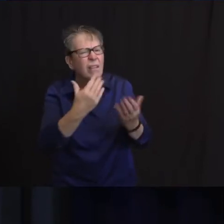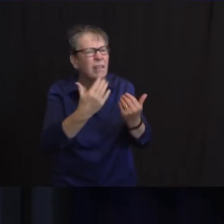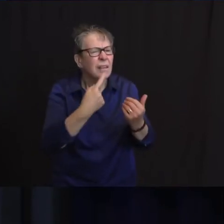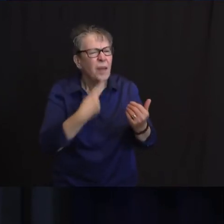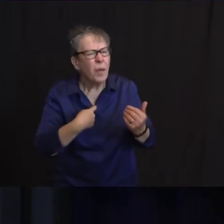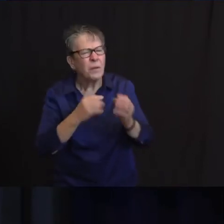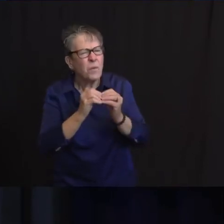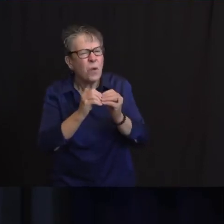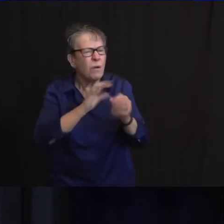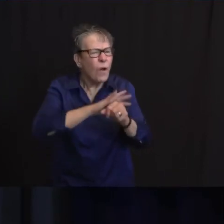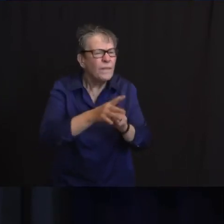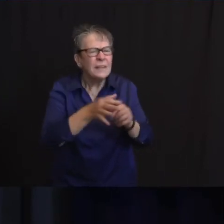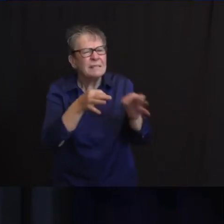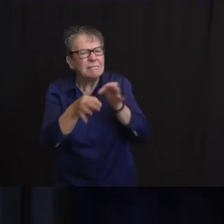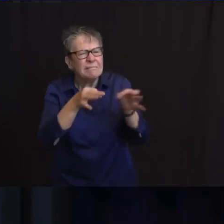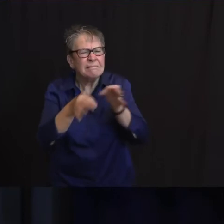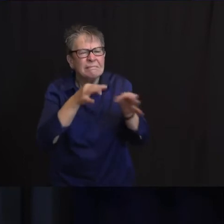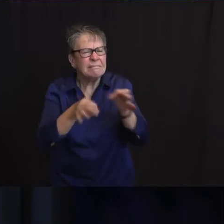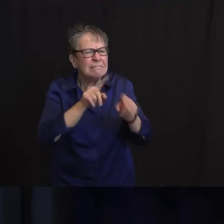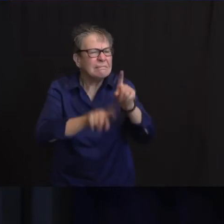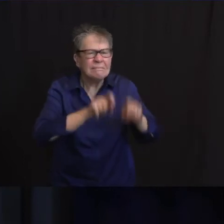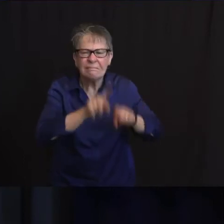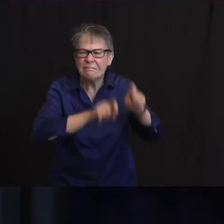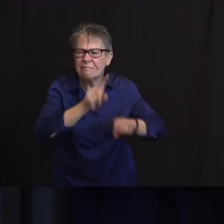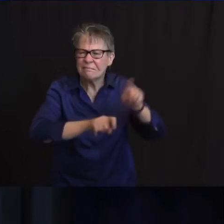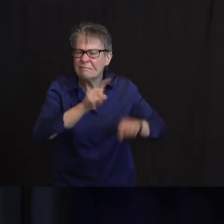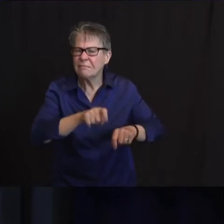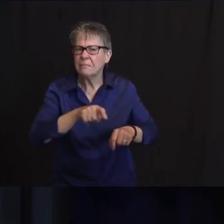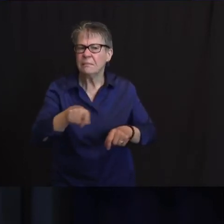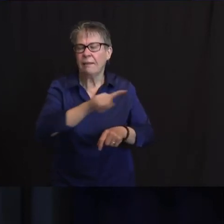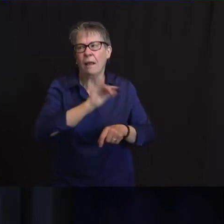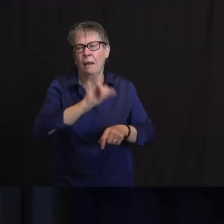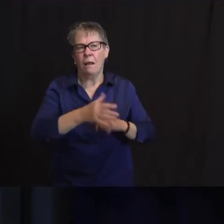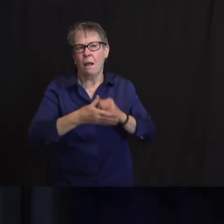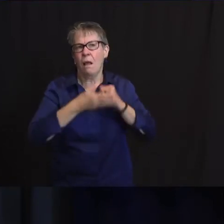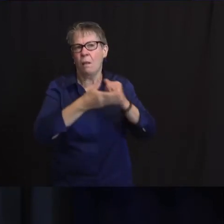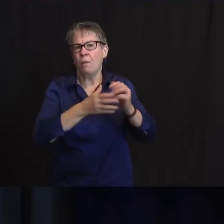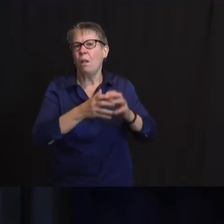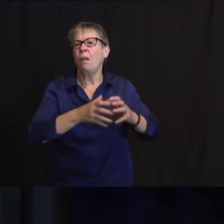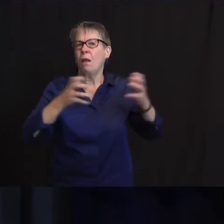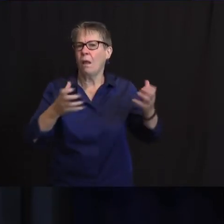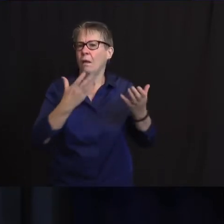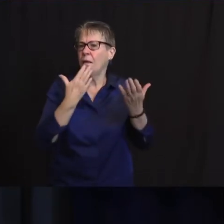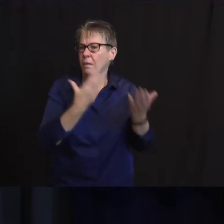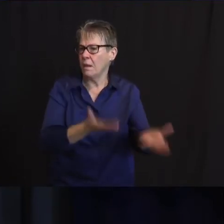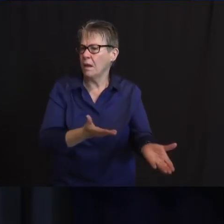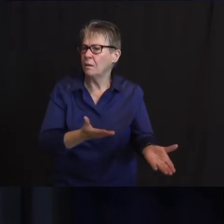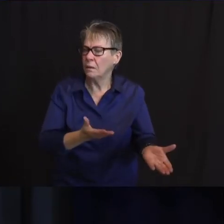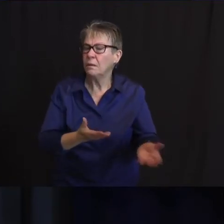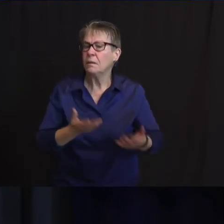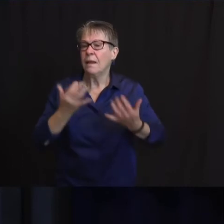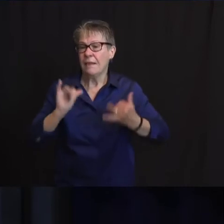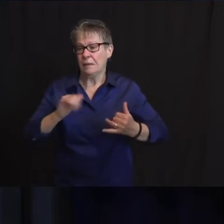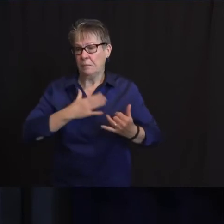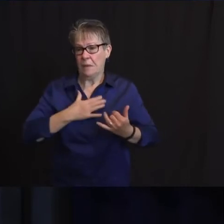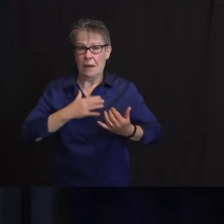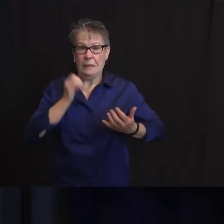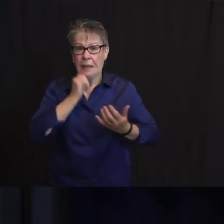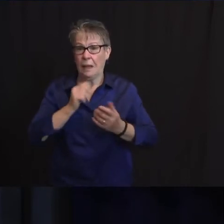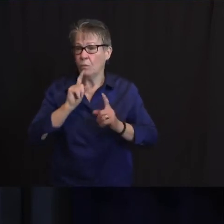assistance during this public health emergency. Moving on to my daily report, and the governor shared, our hospitals